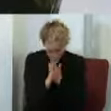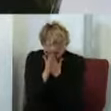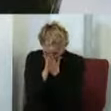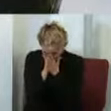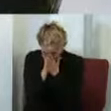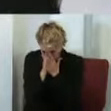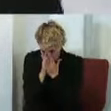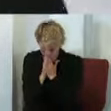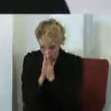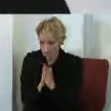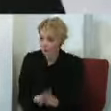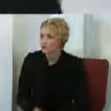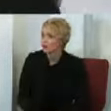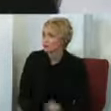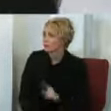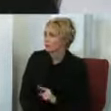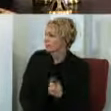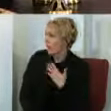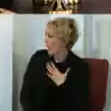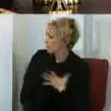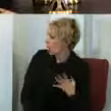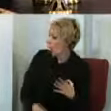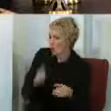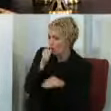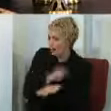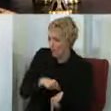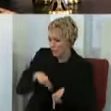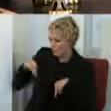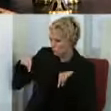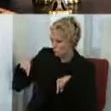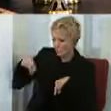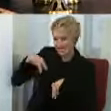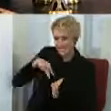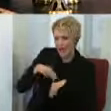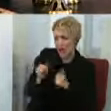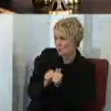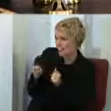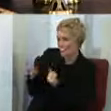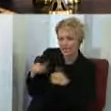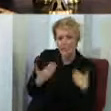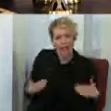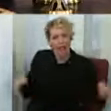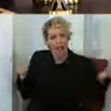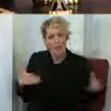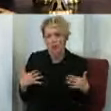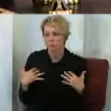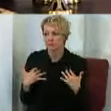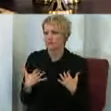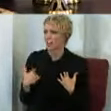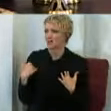I just am so blessed to stand here with this angel and before all of you.